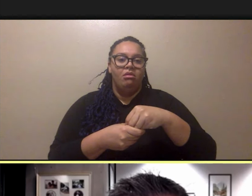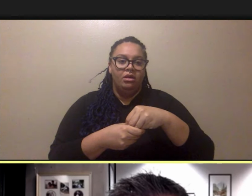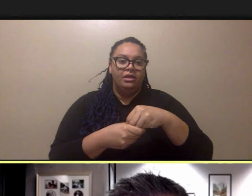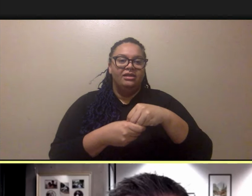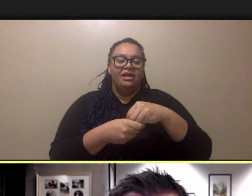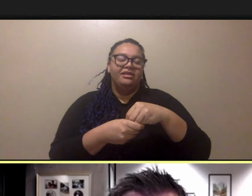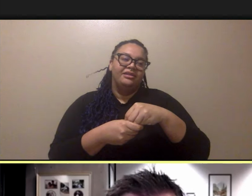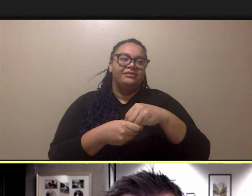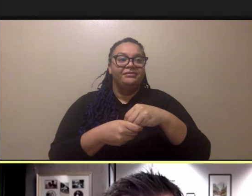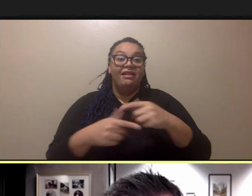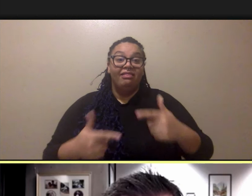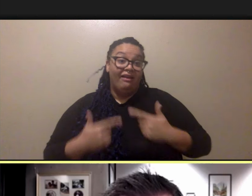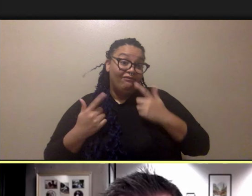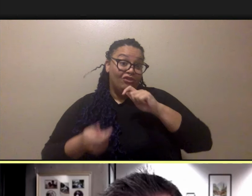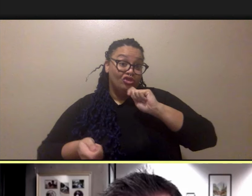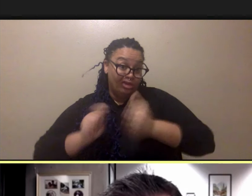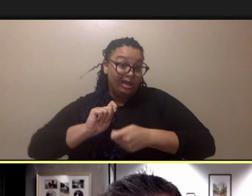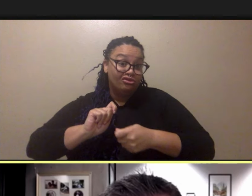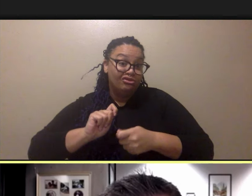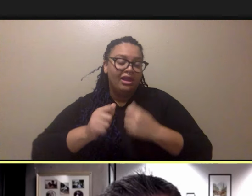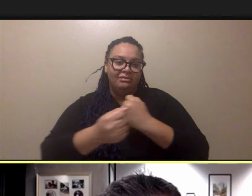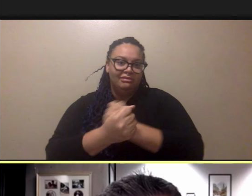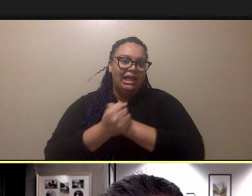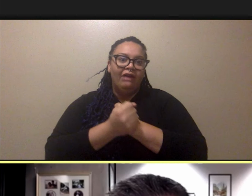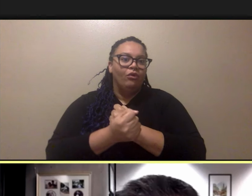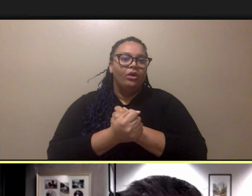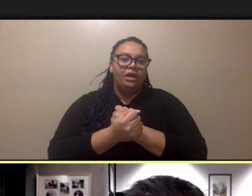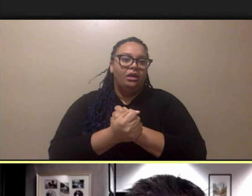lack of a better term, life change that slavery would,